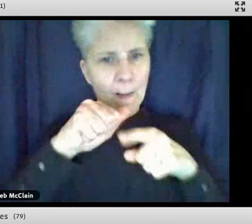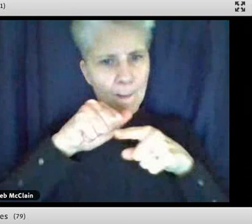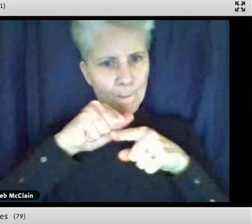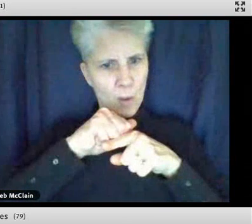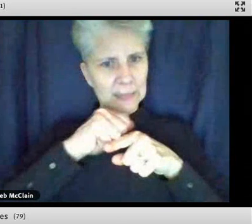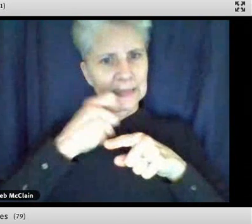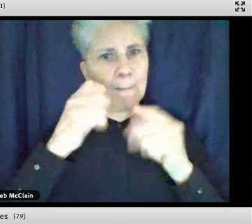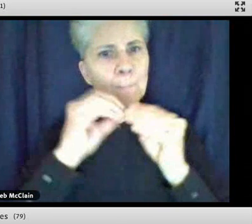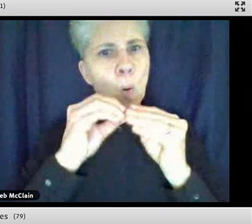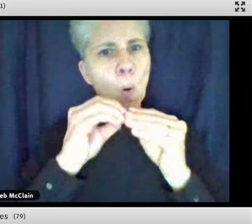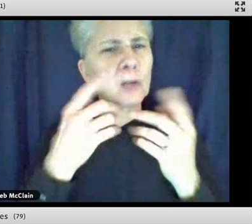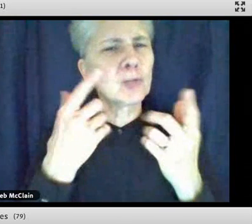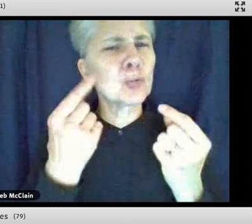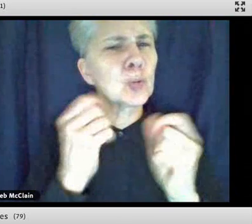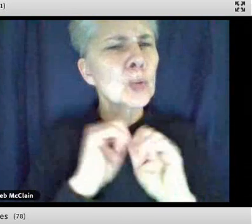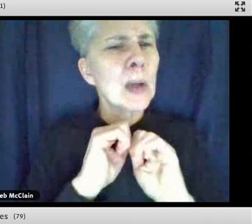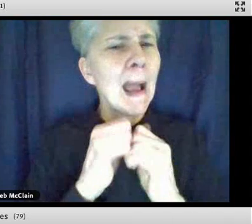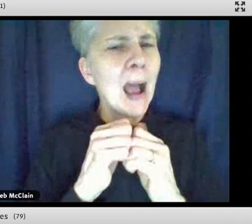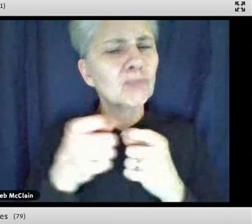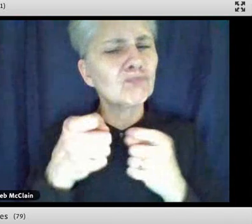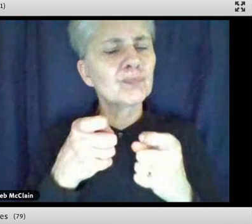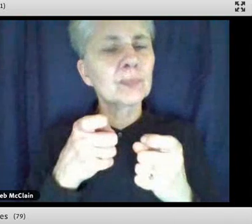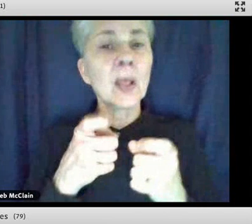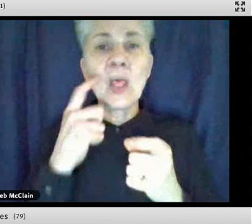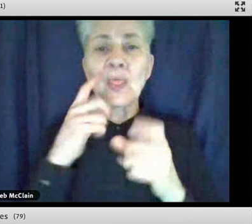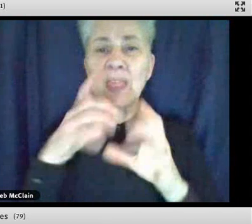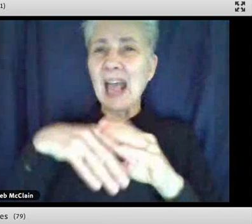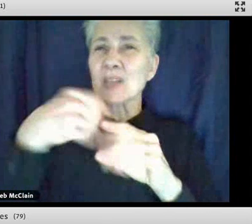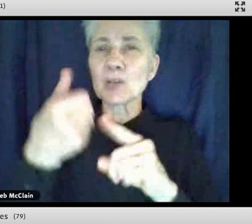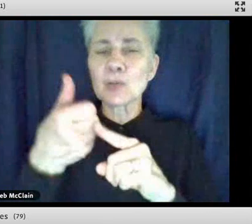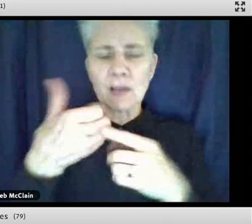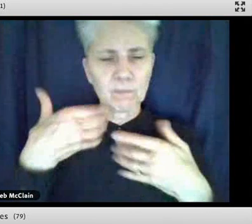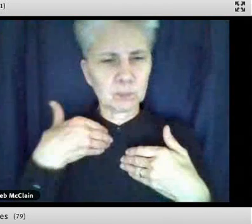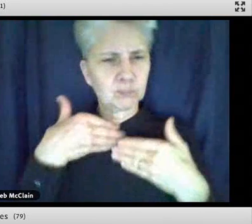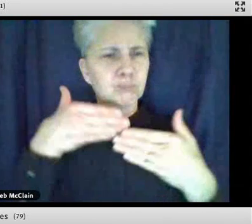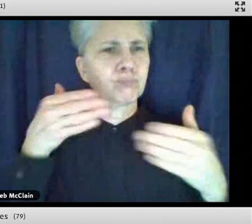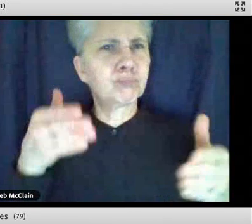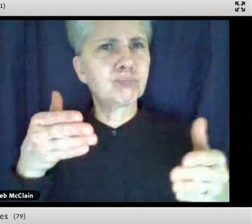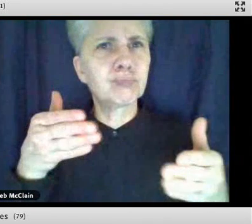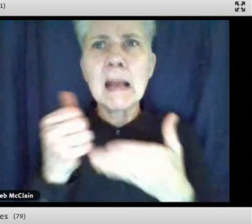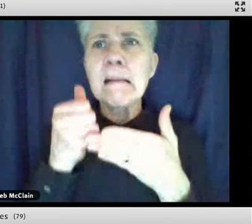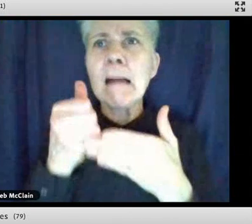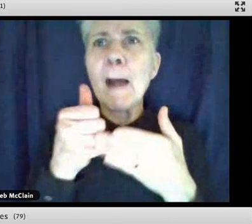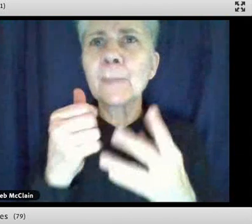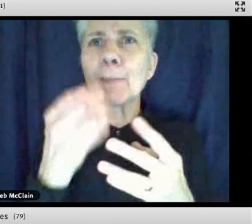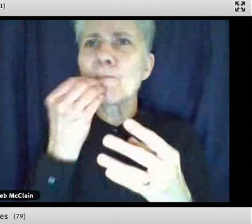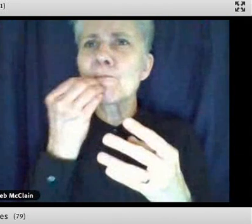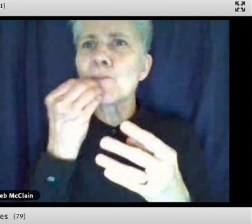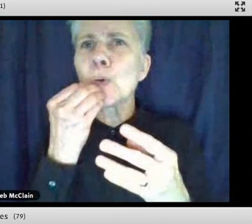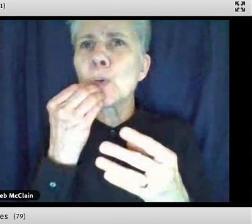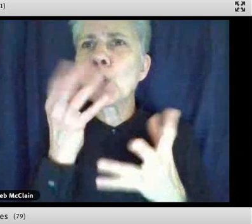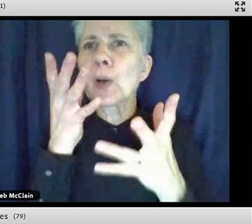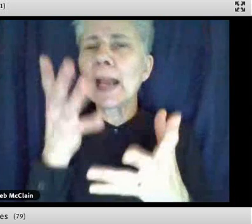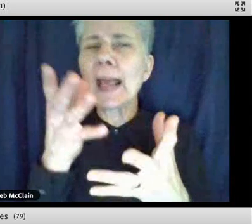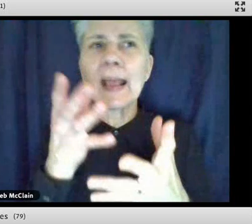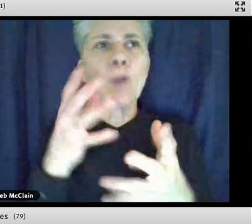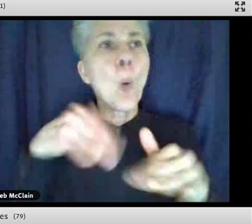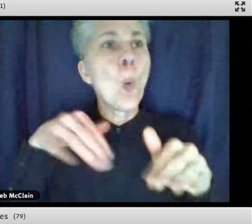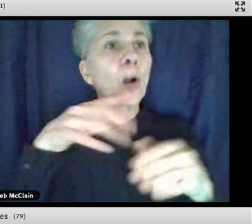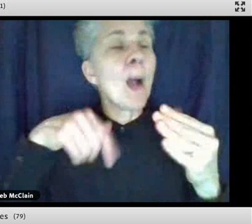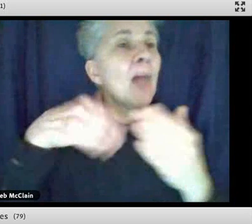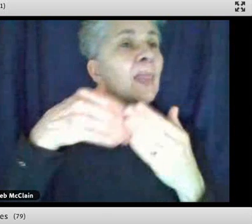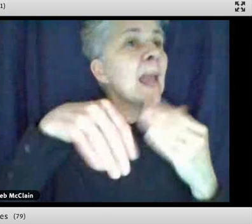you can do. Think outside yourself. Take food to people, leave it on their front porch. Walk around your neighborhood